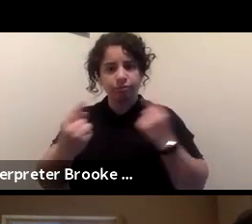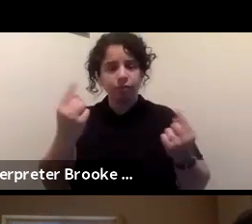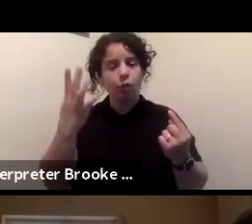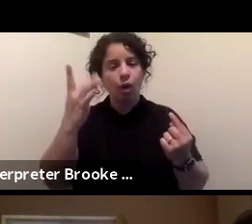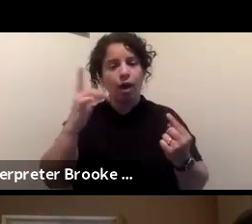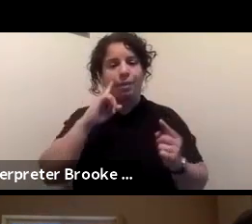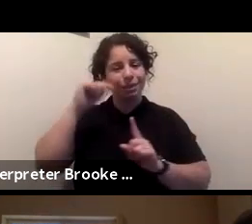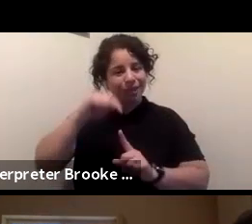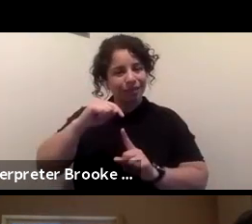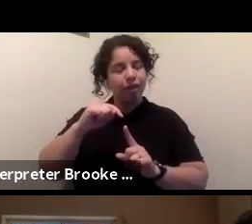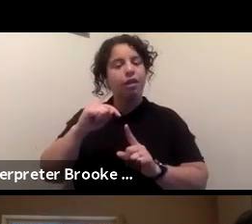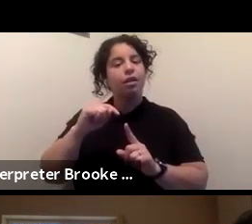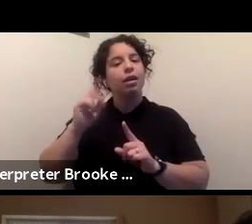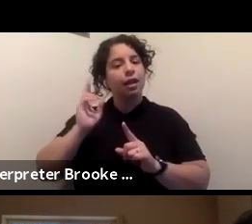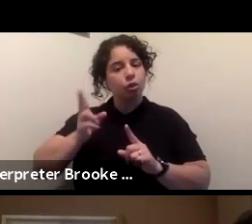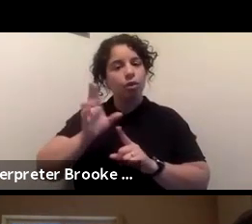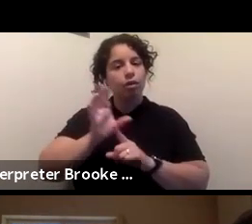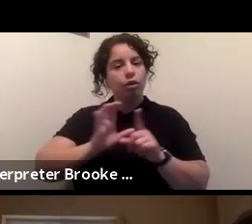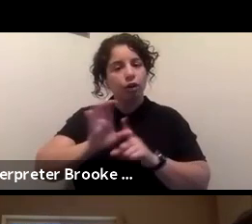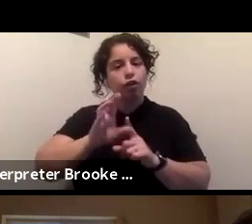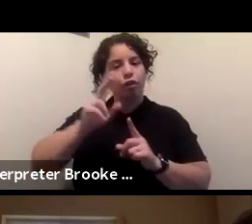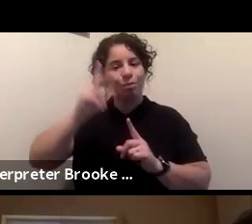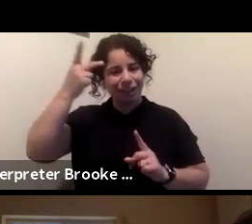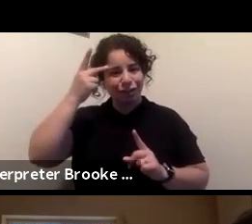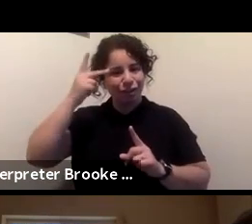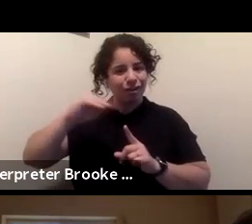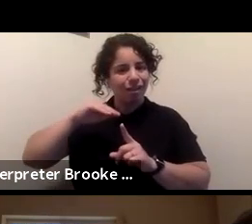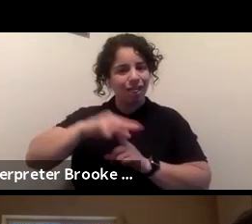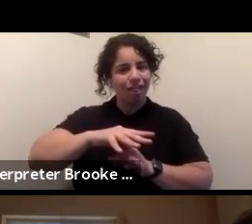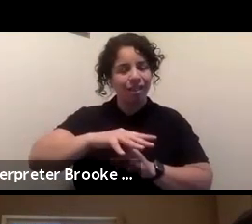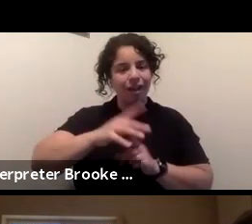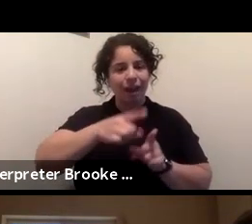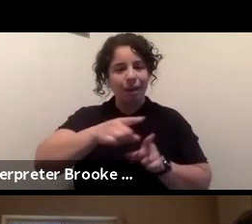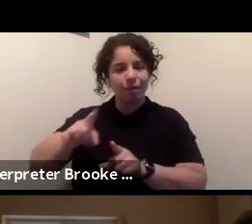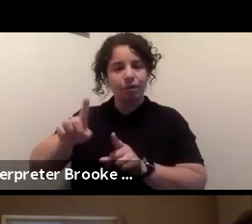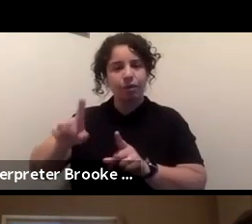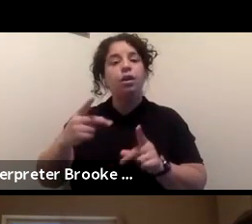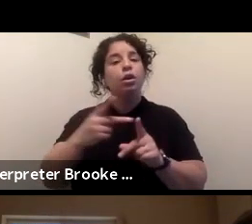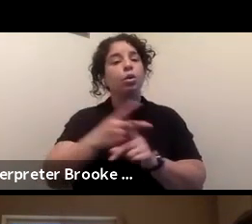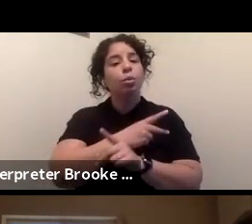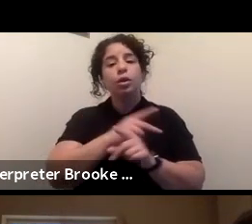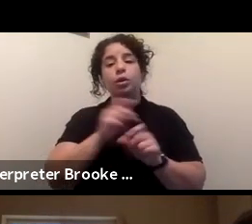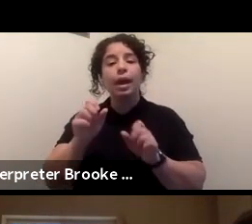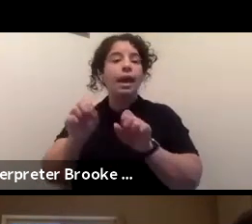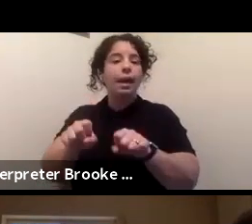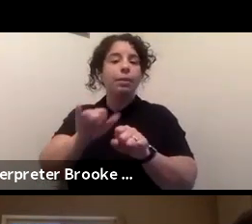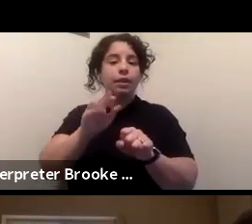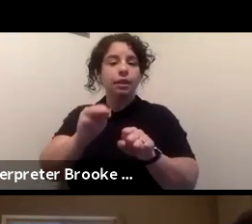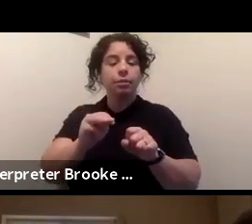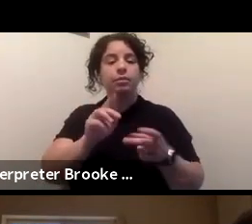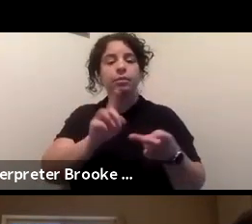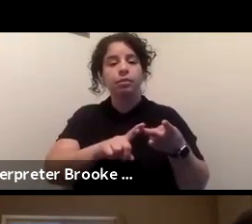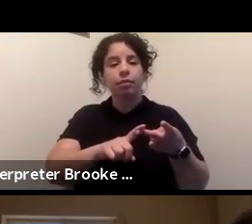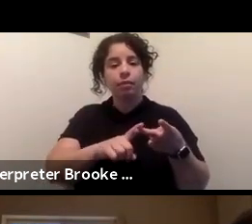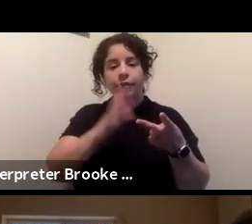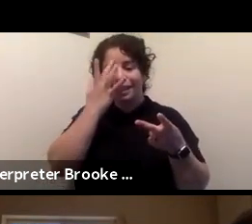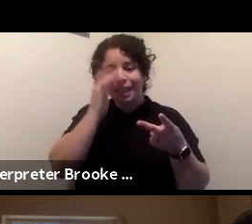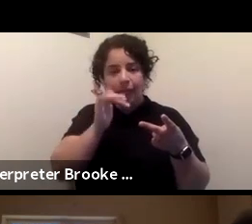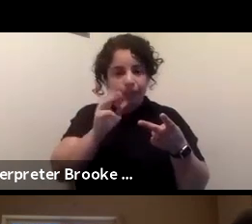cultural, and political contexts. Further, the ableism, sanism, and autism that the